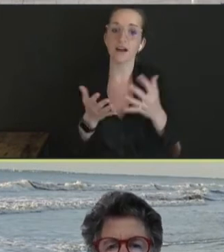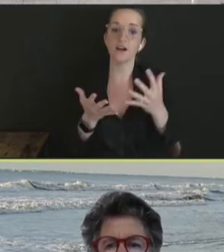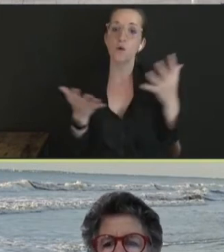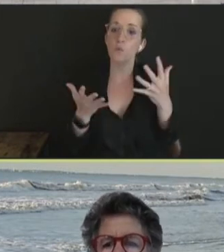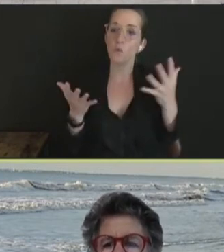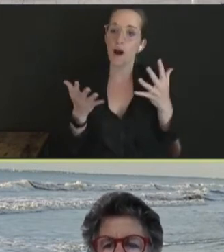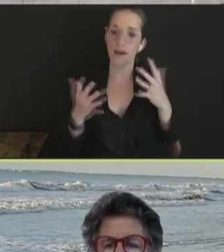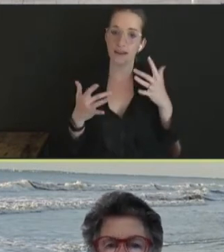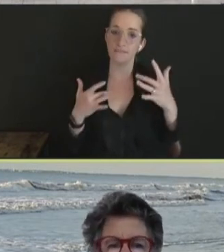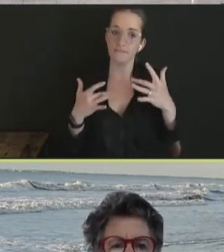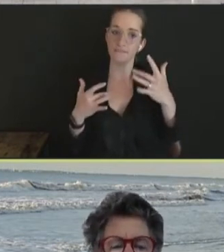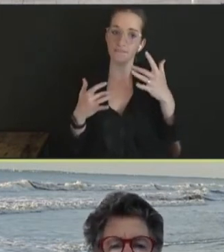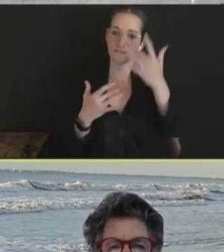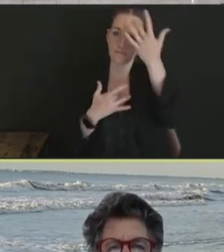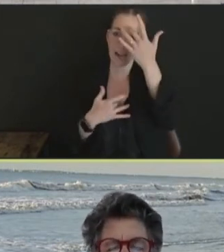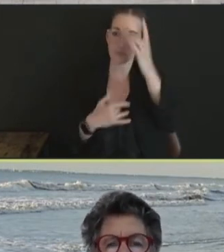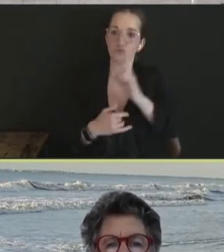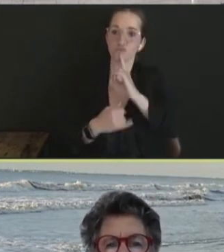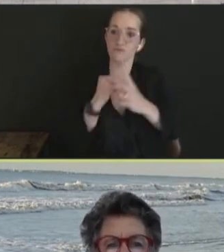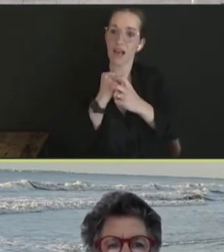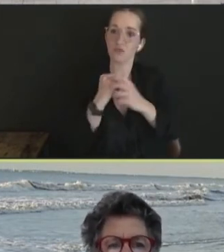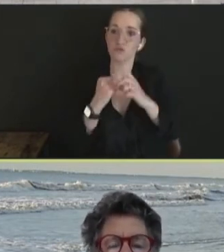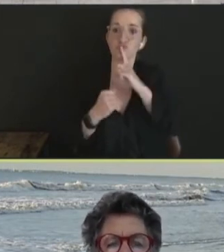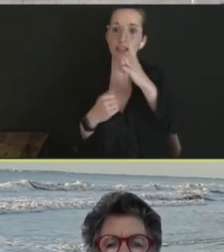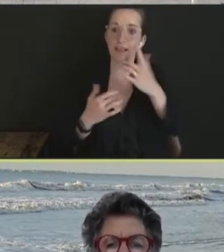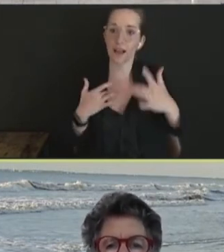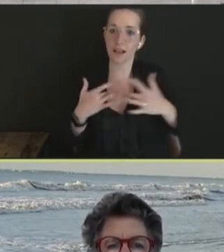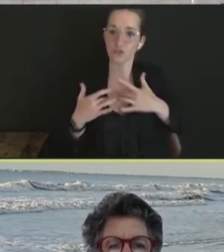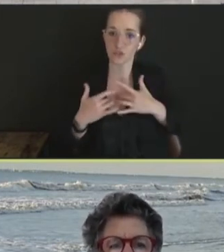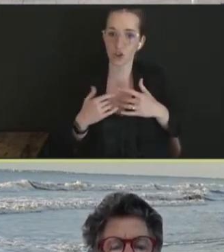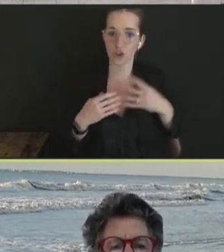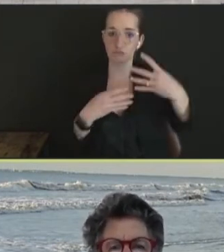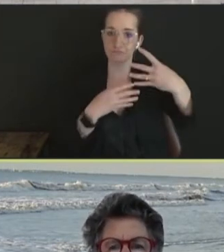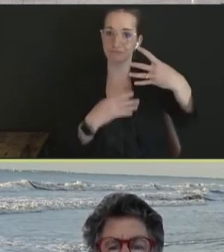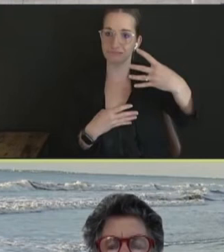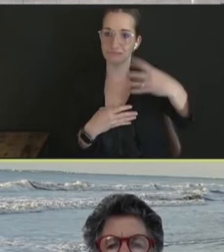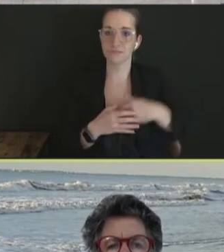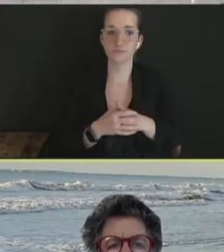see the other virus families that they've chosen as well. Next slide.